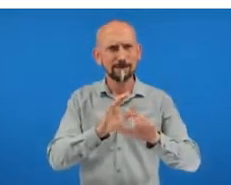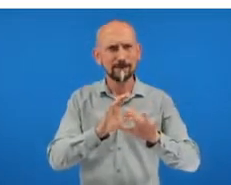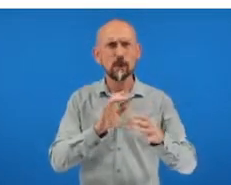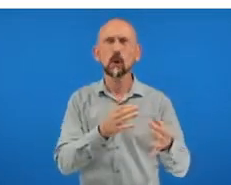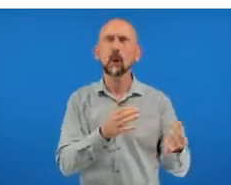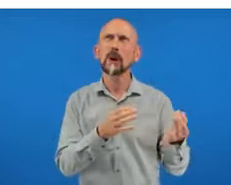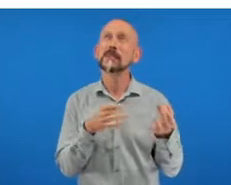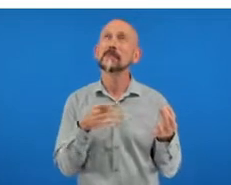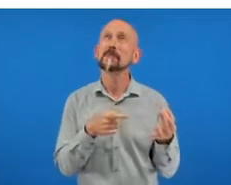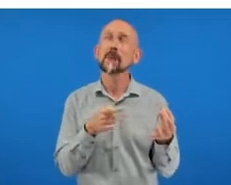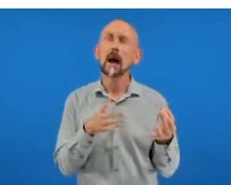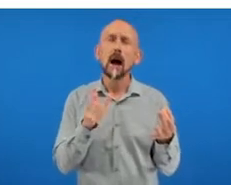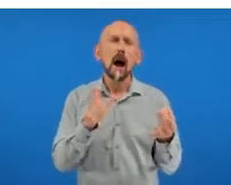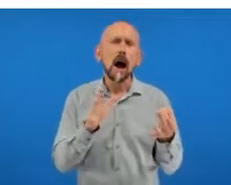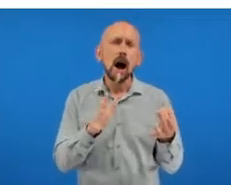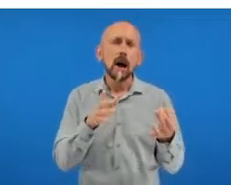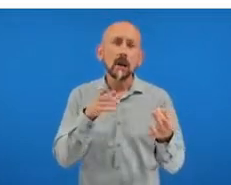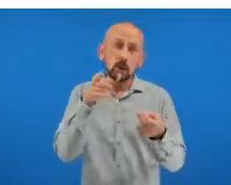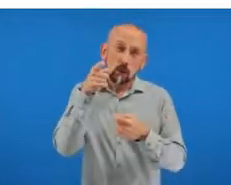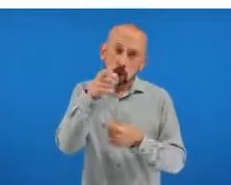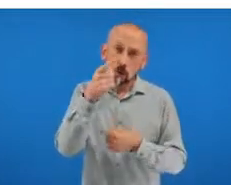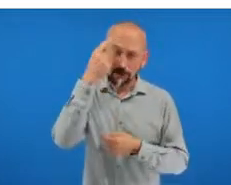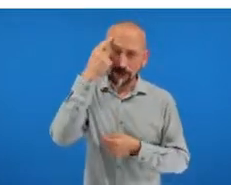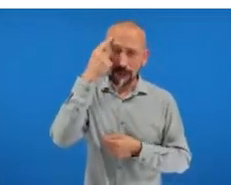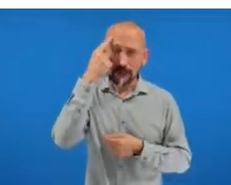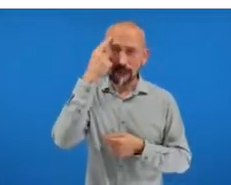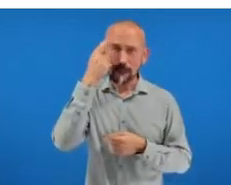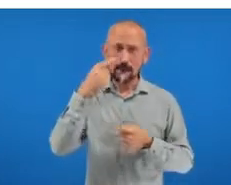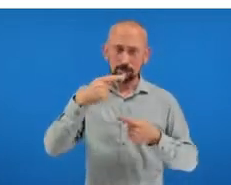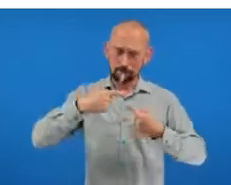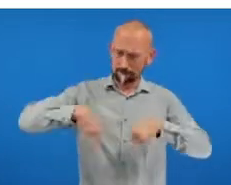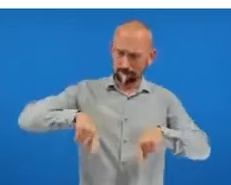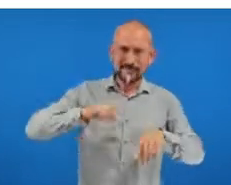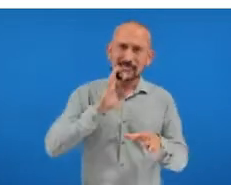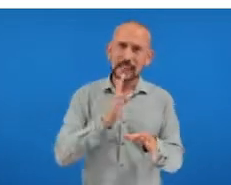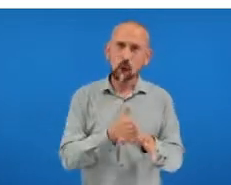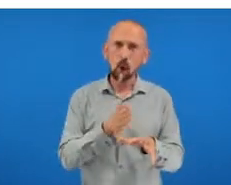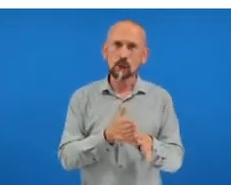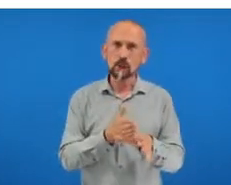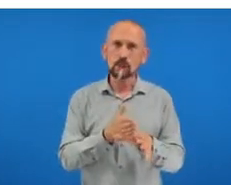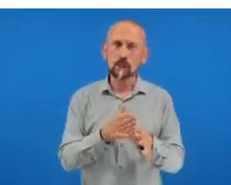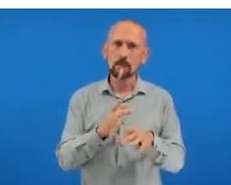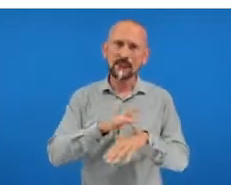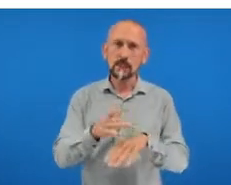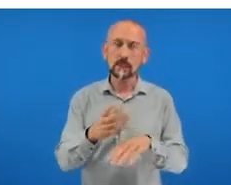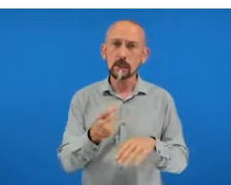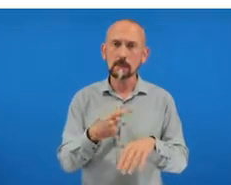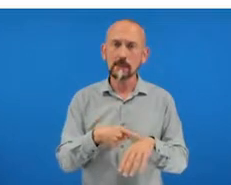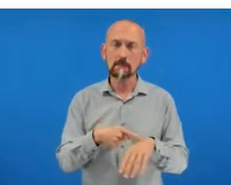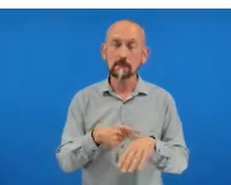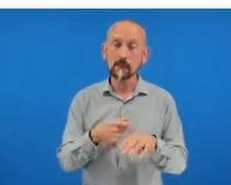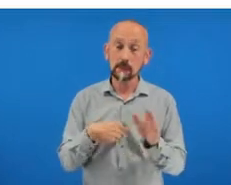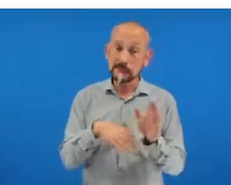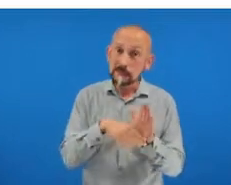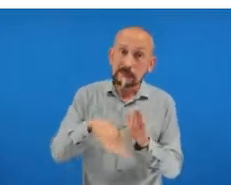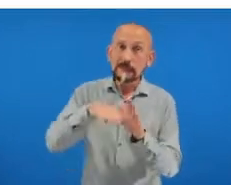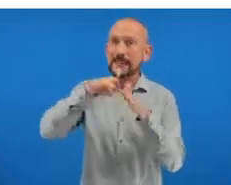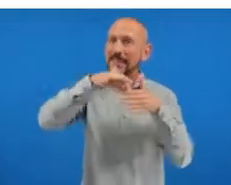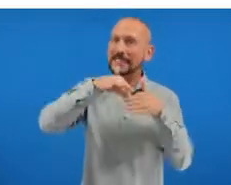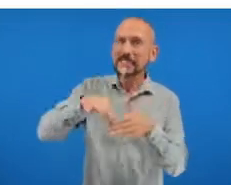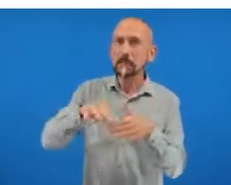do you think that as psychological professionals we can be reticent to take up leadership responsibilities?